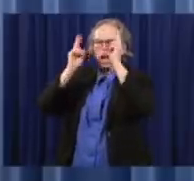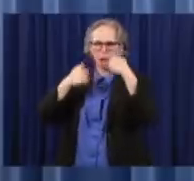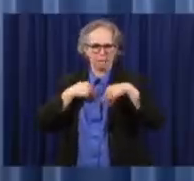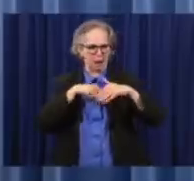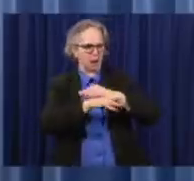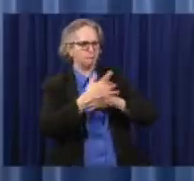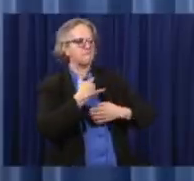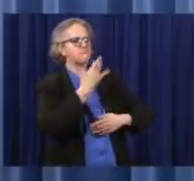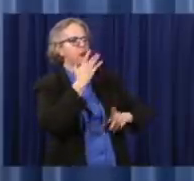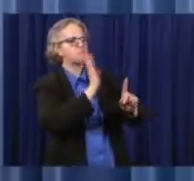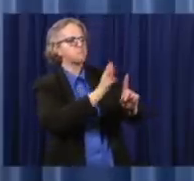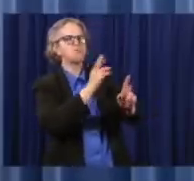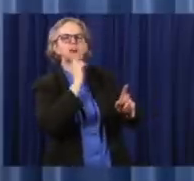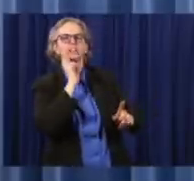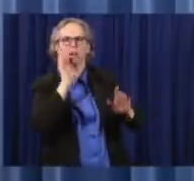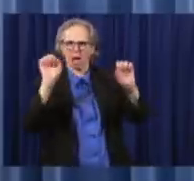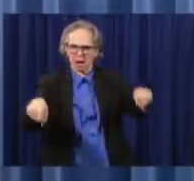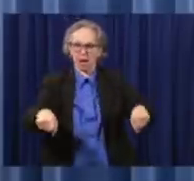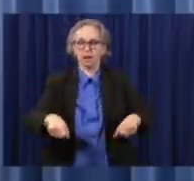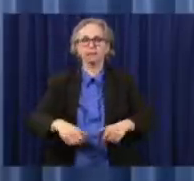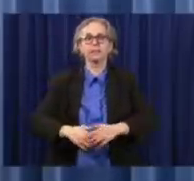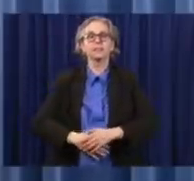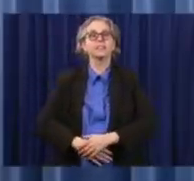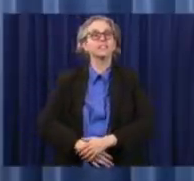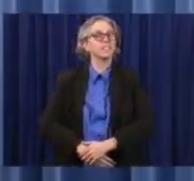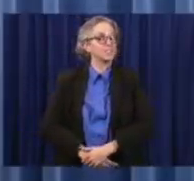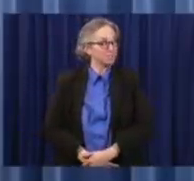My fellow Ohioans, we can do two things at once.